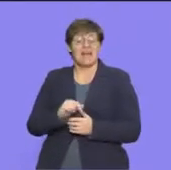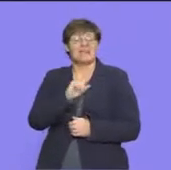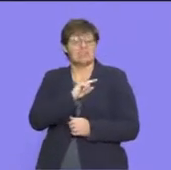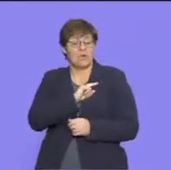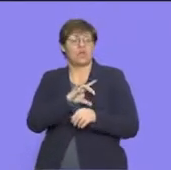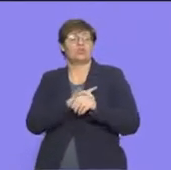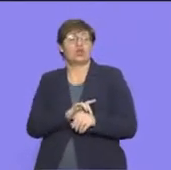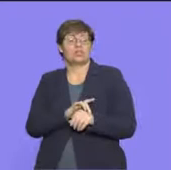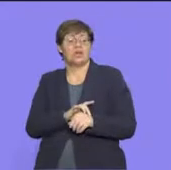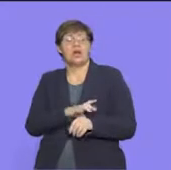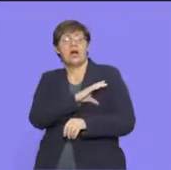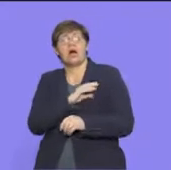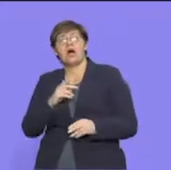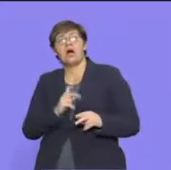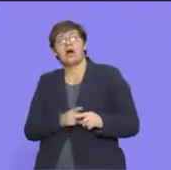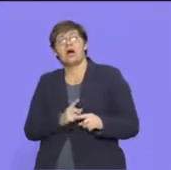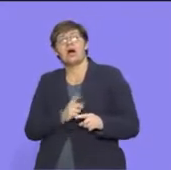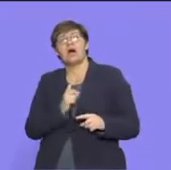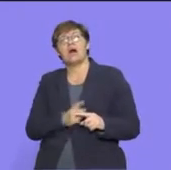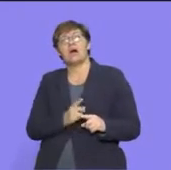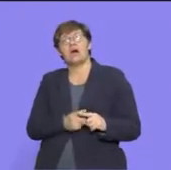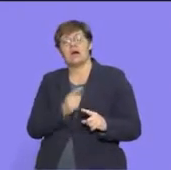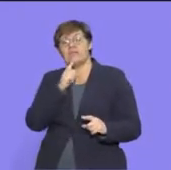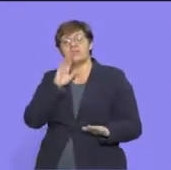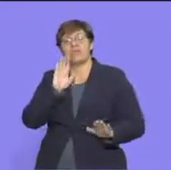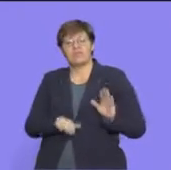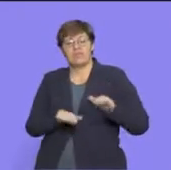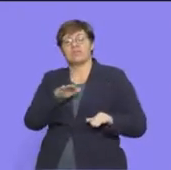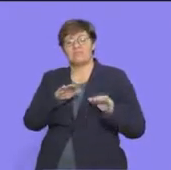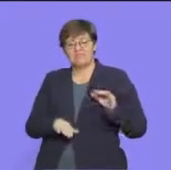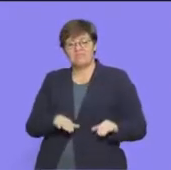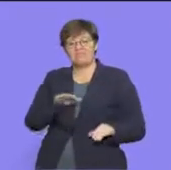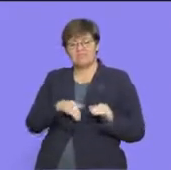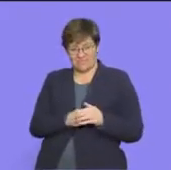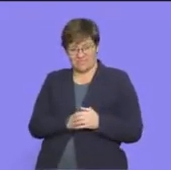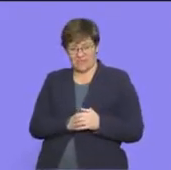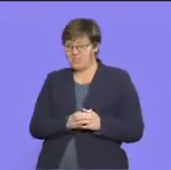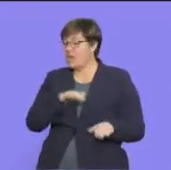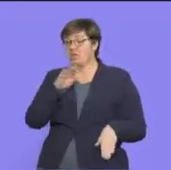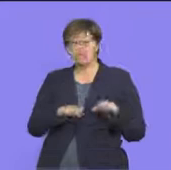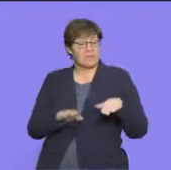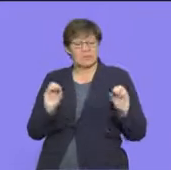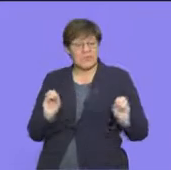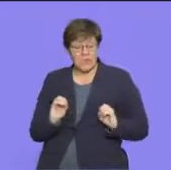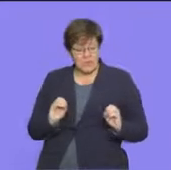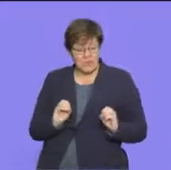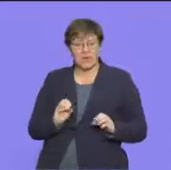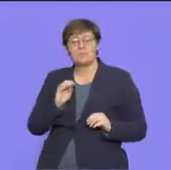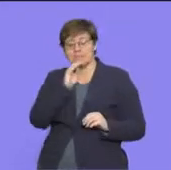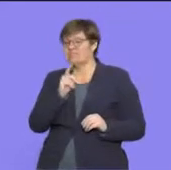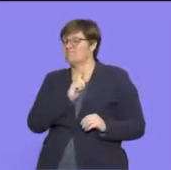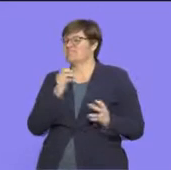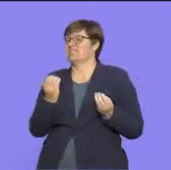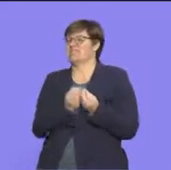right, take your heartbeat because it needs to be in a rhythm. So what happens if it's not in a rhythm? That could tell me